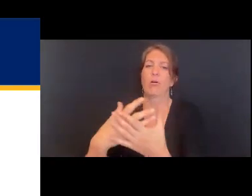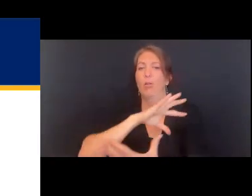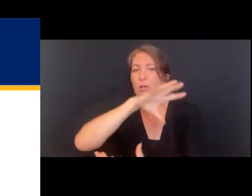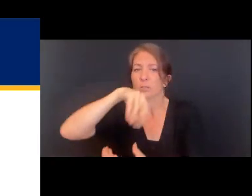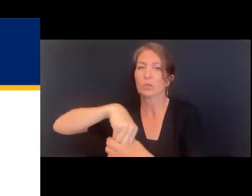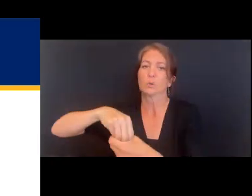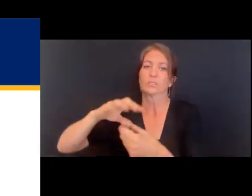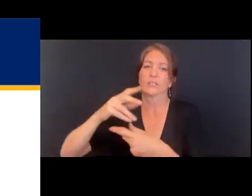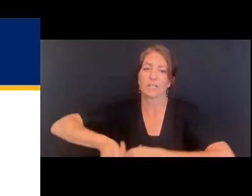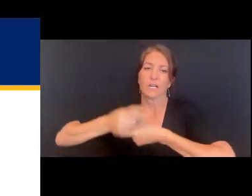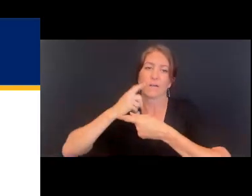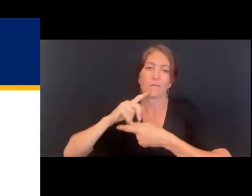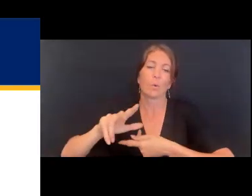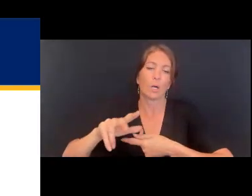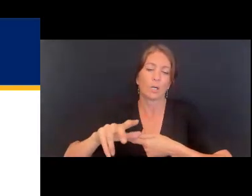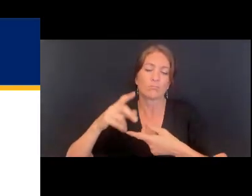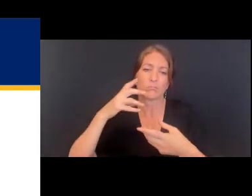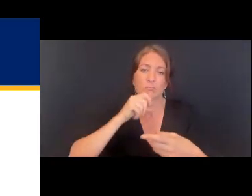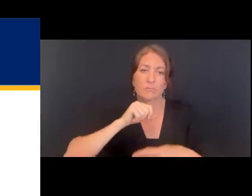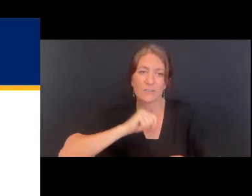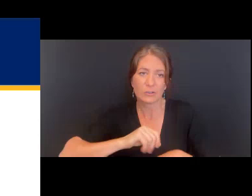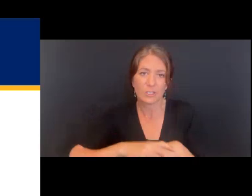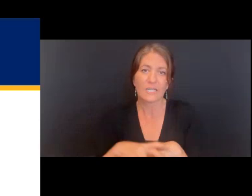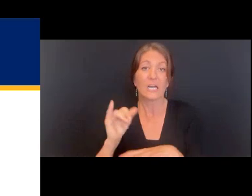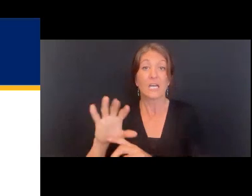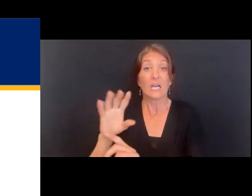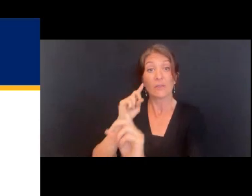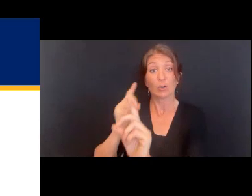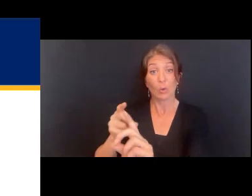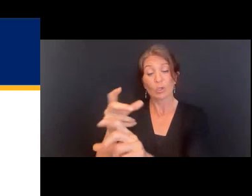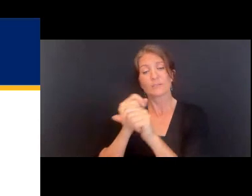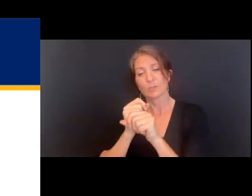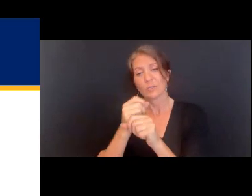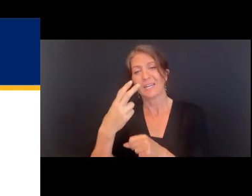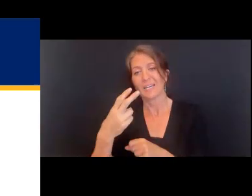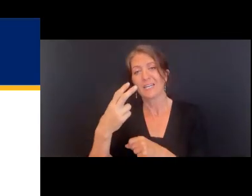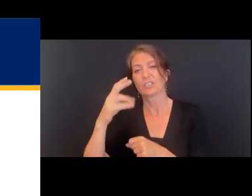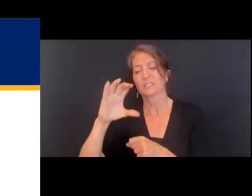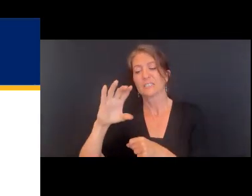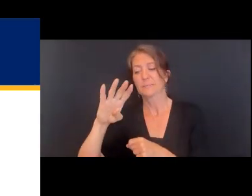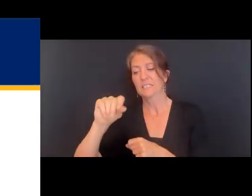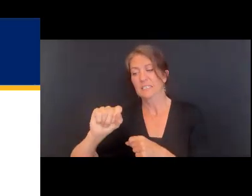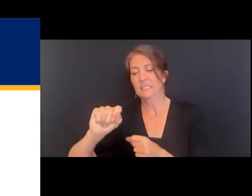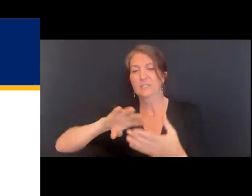the process of obtaining HCBS waiver services. Next slide, please.